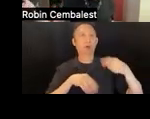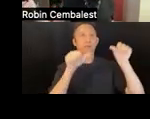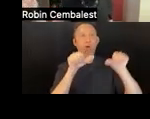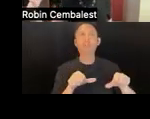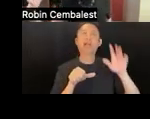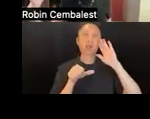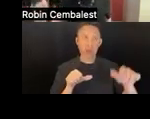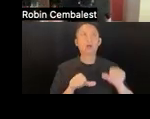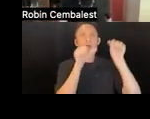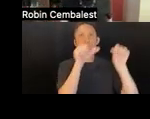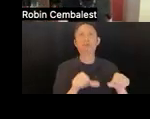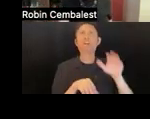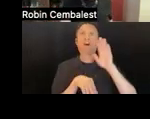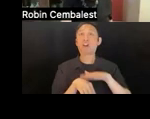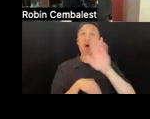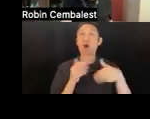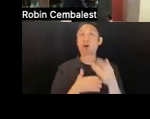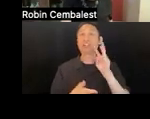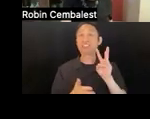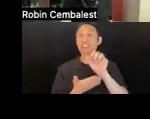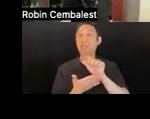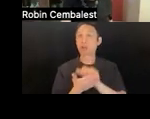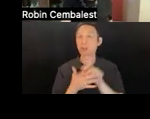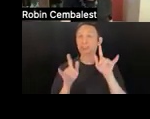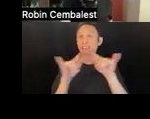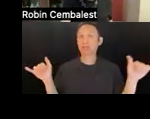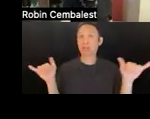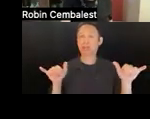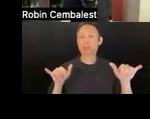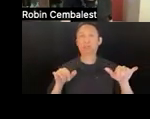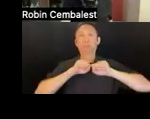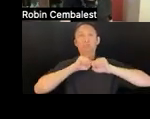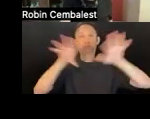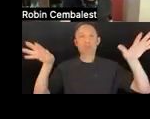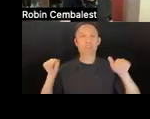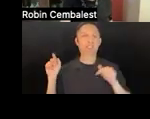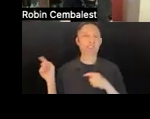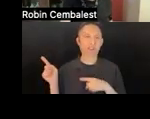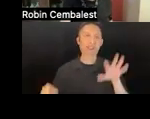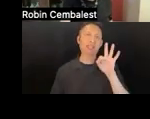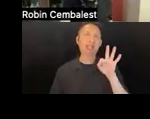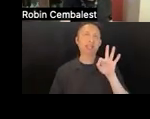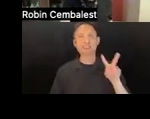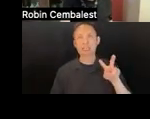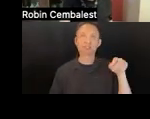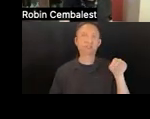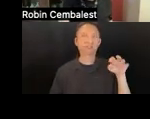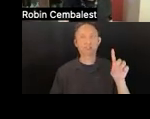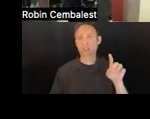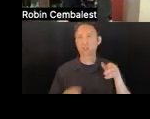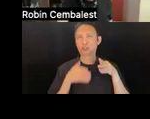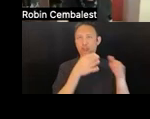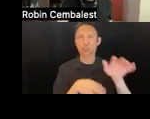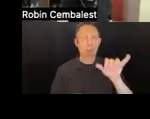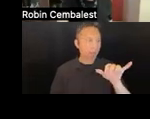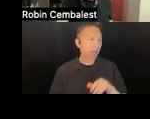accounts. So that works in a case like this. Here is 92nd Street Y and their dance and evidence dance. So in